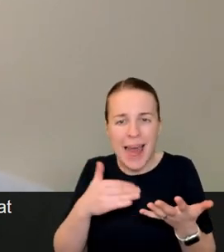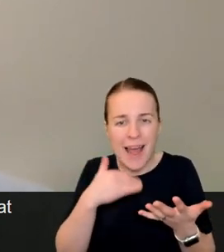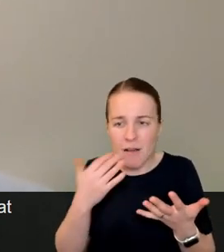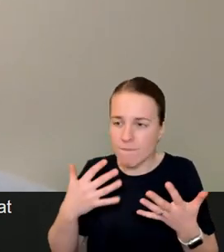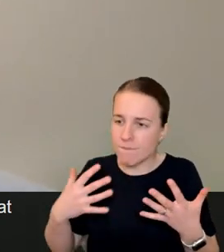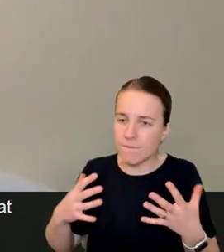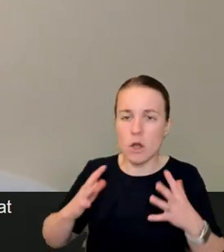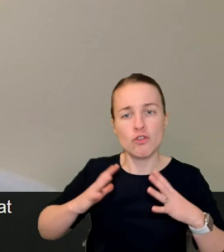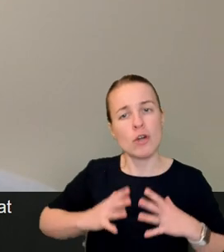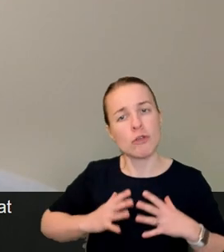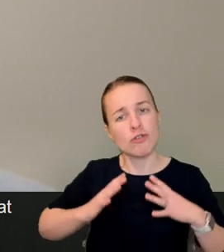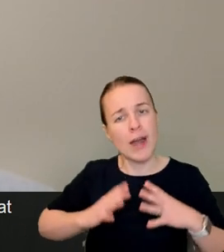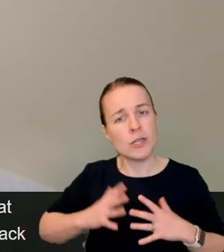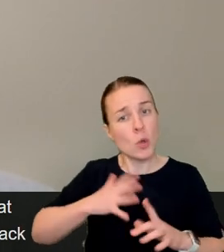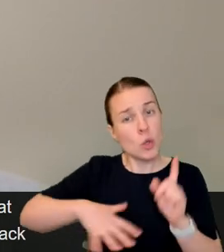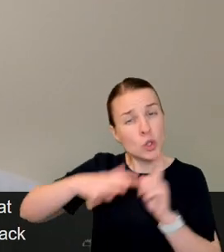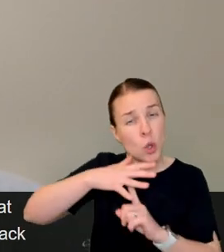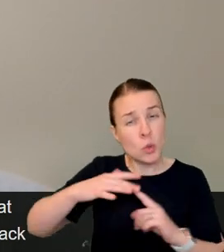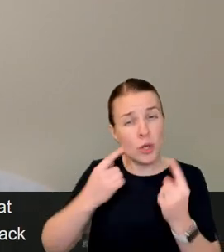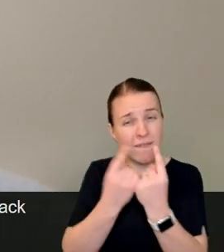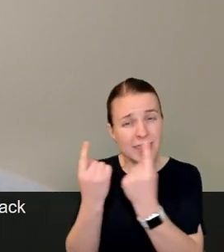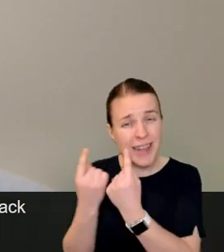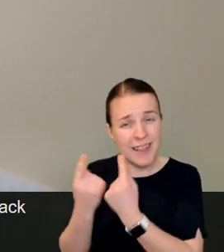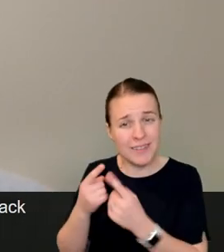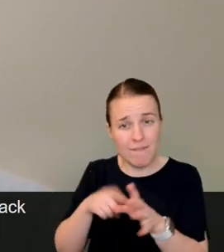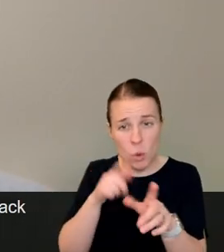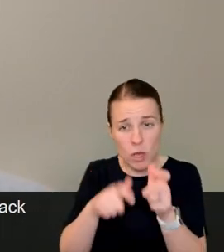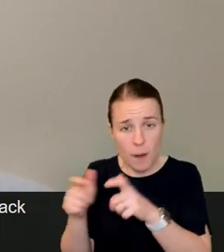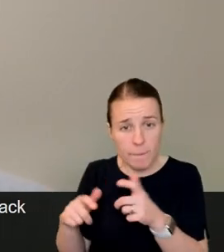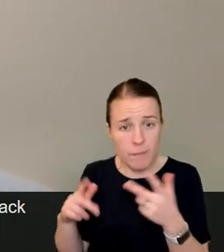social facilities for young people of London?